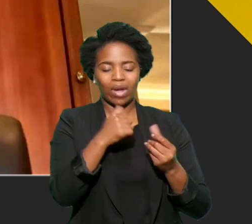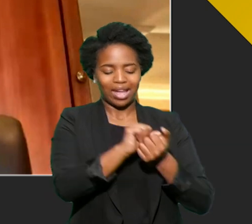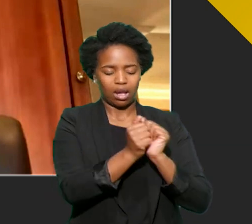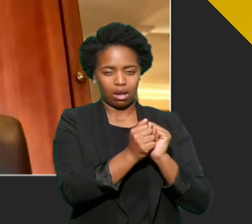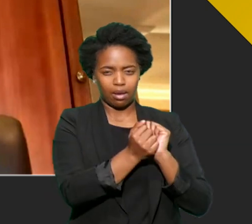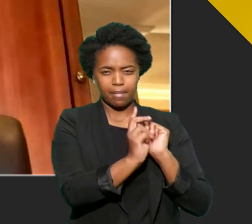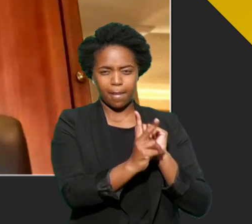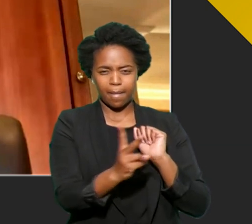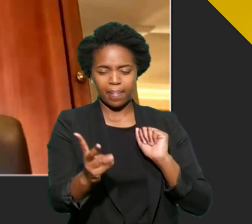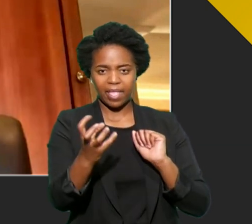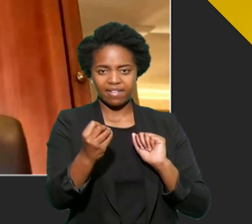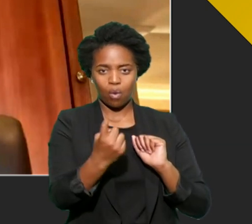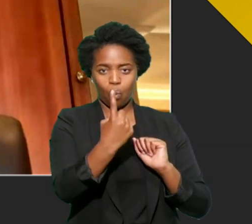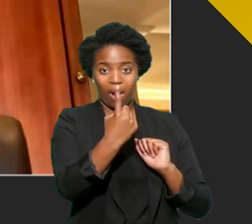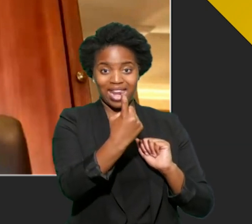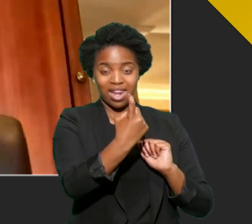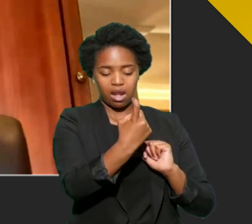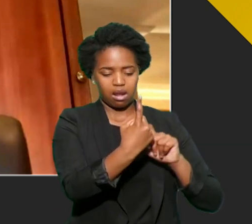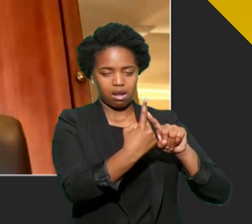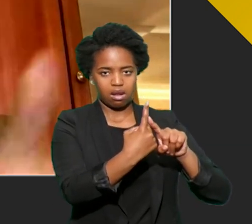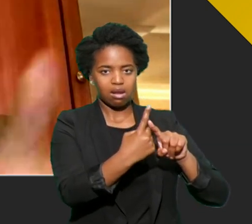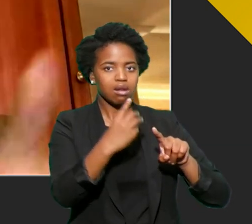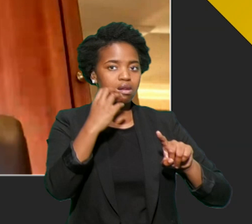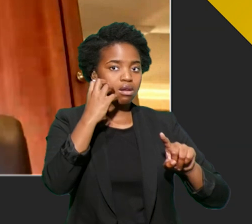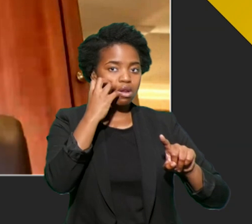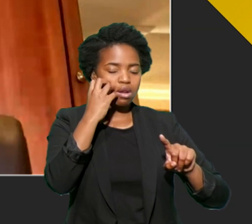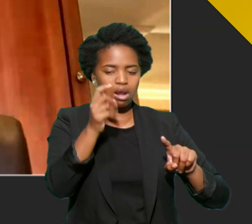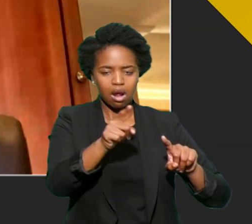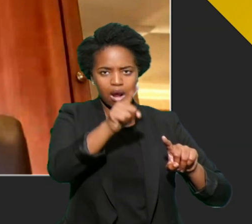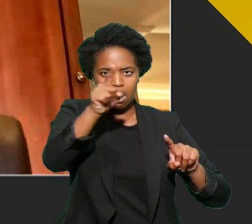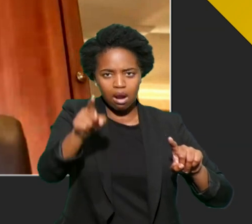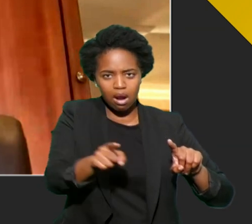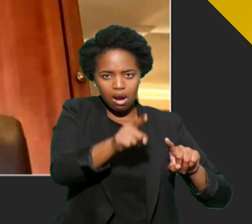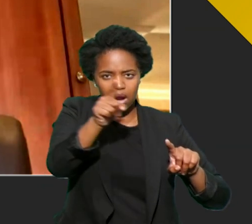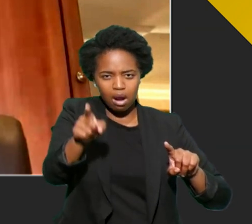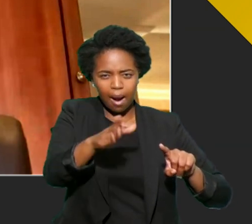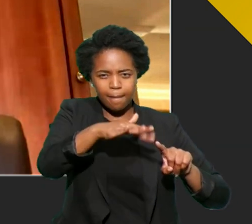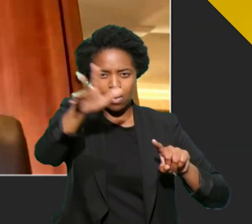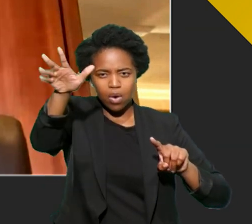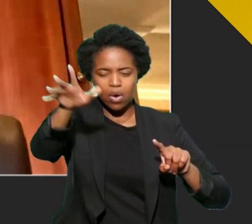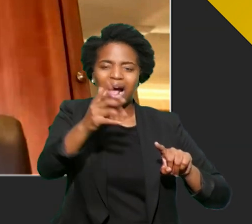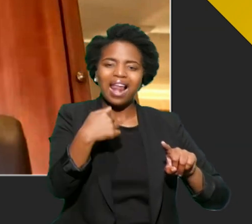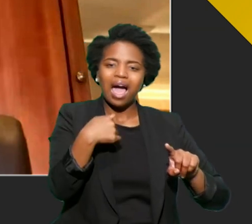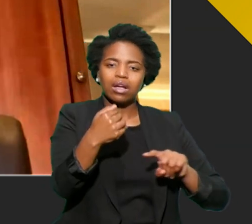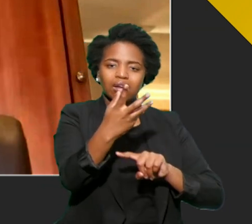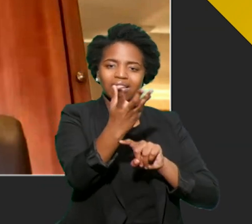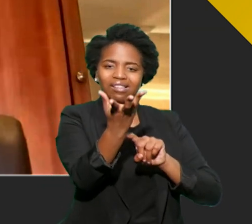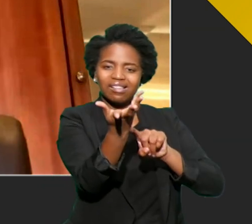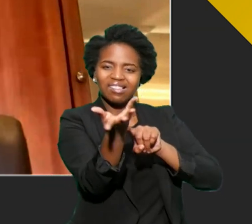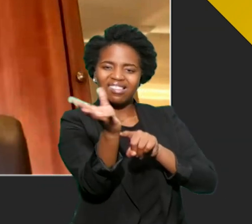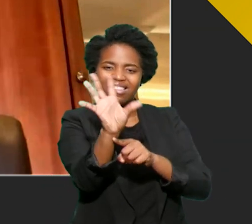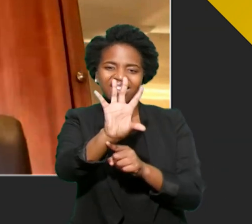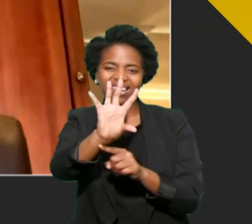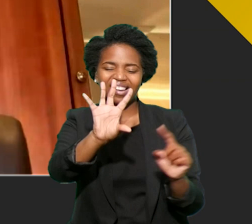one cellular mast in a region, you are going to have cellular masts around our houses, in